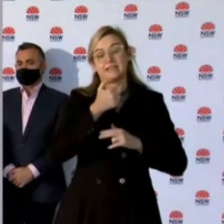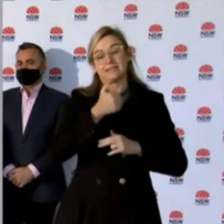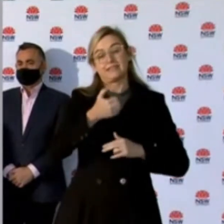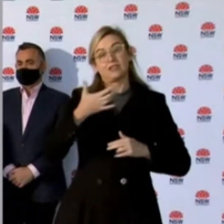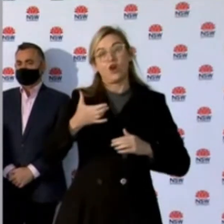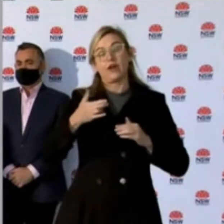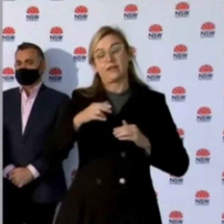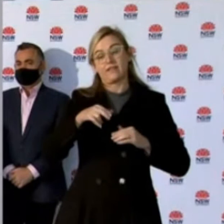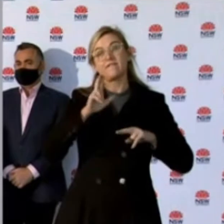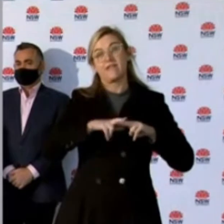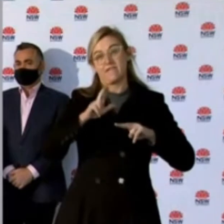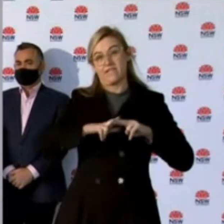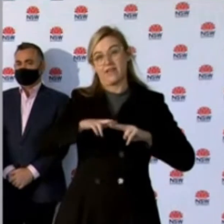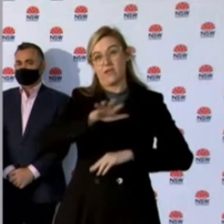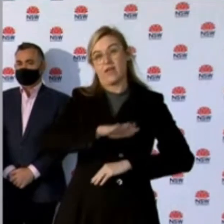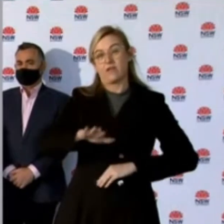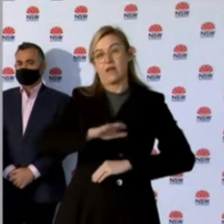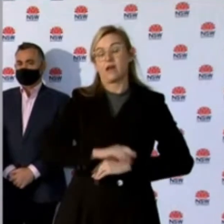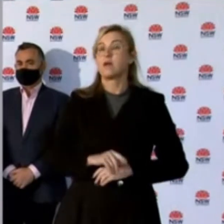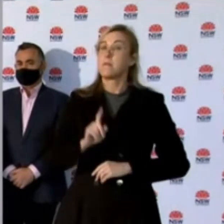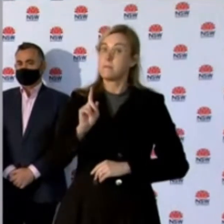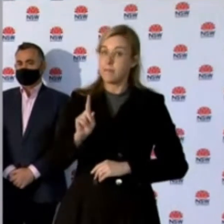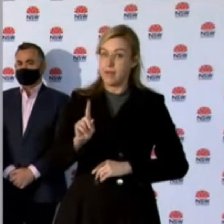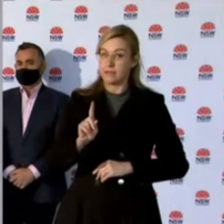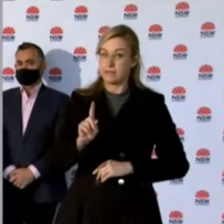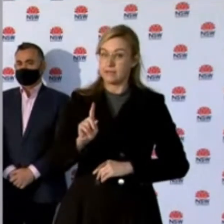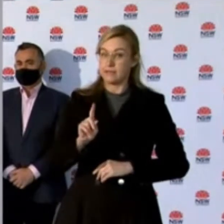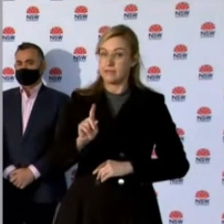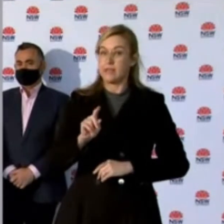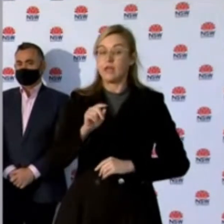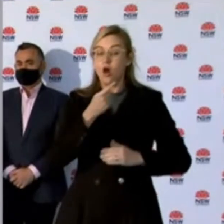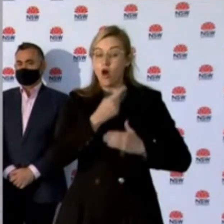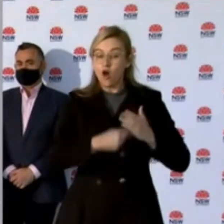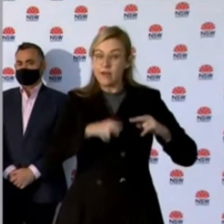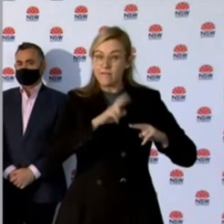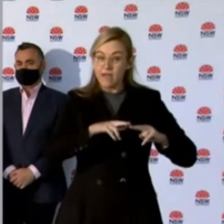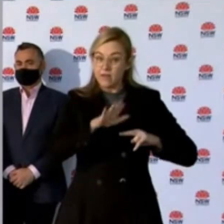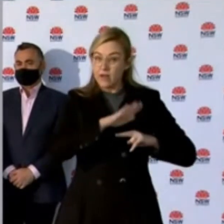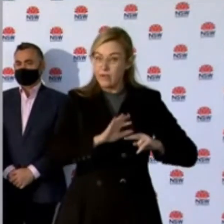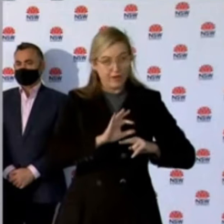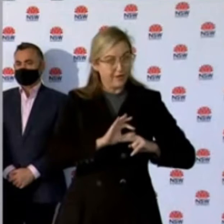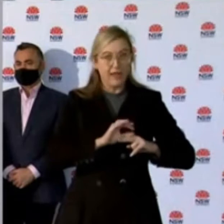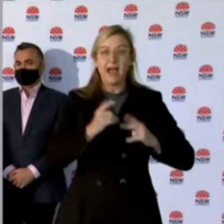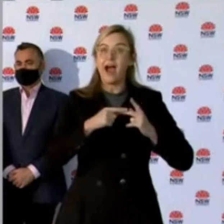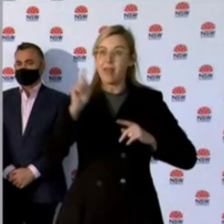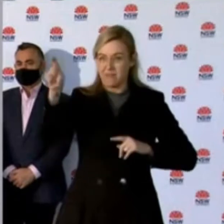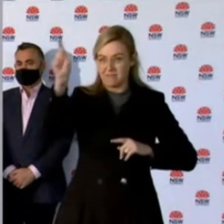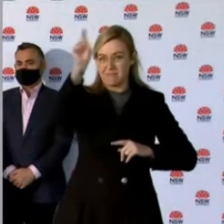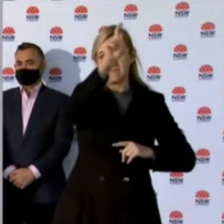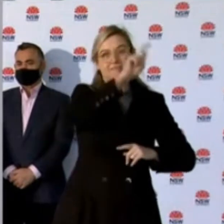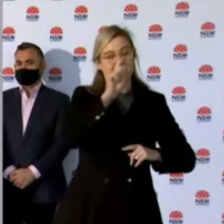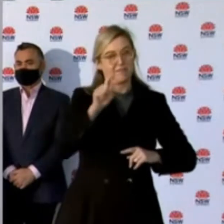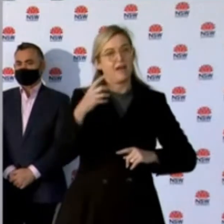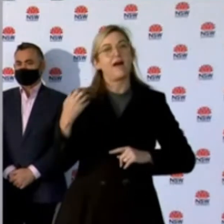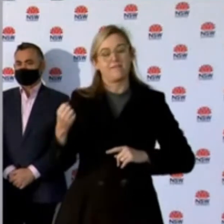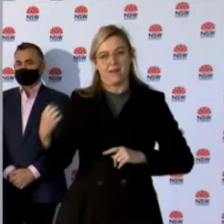government area. But can I just stress this? We are seeing cases from across metropolitan Sydney. We are seeing unlinked cases.